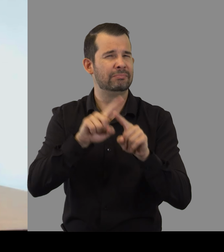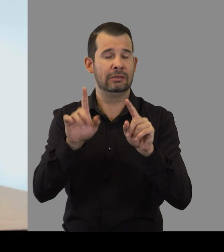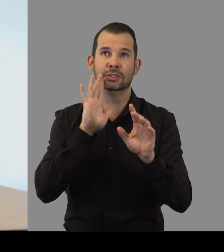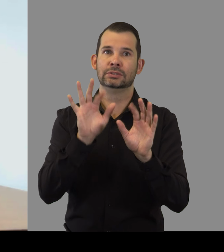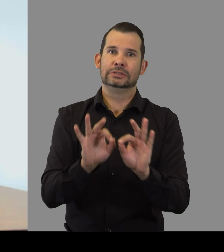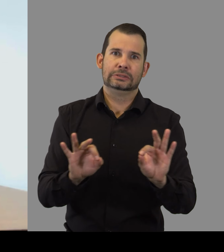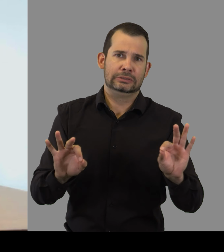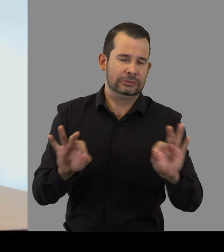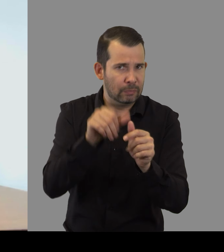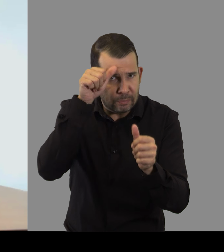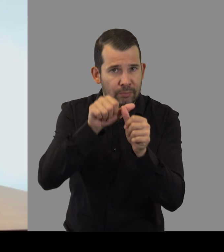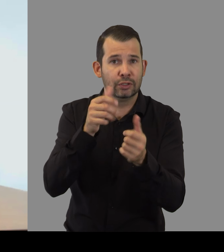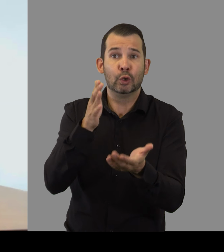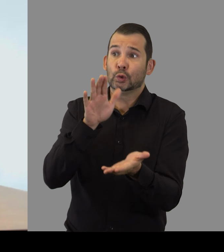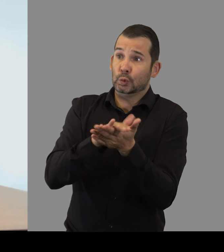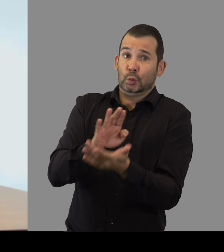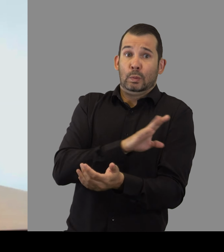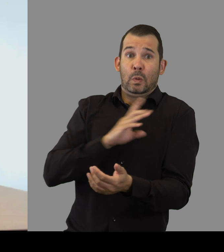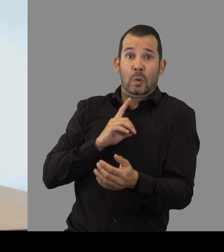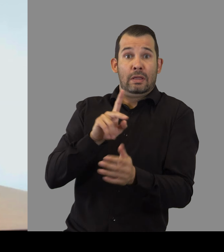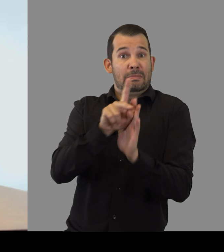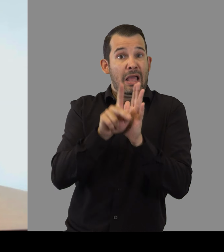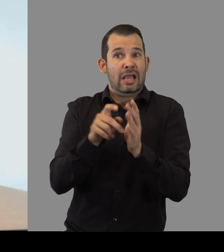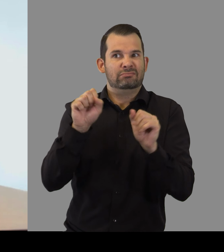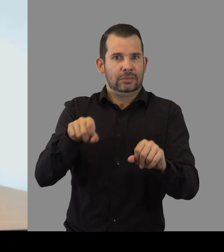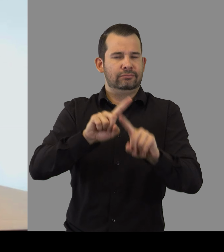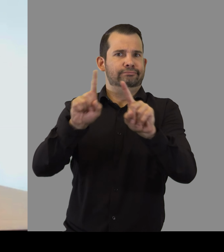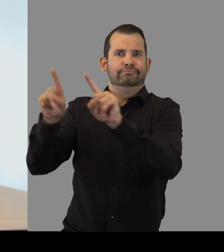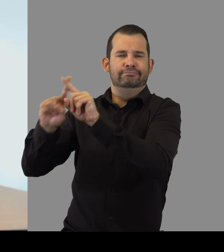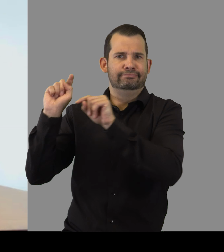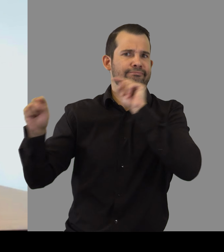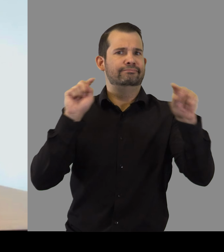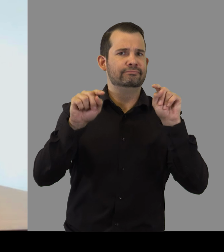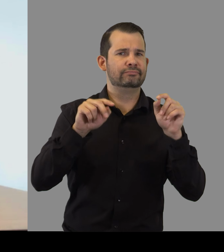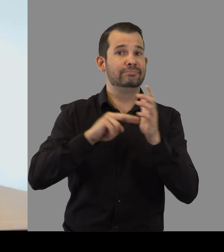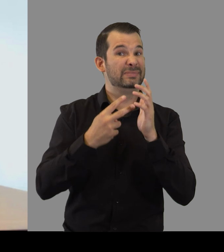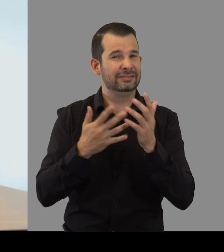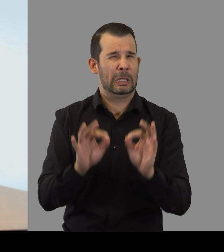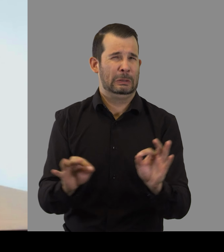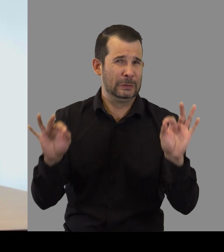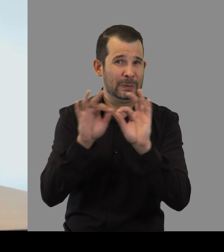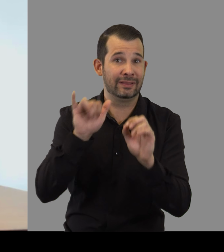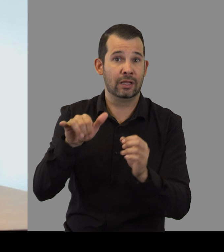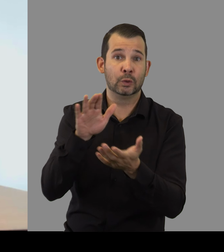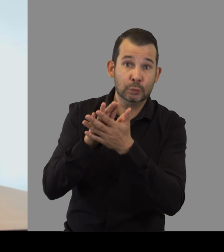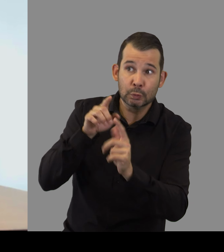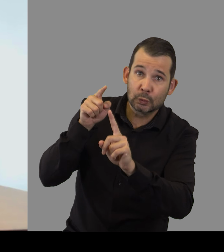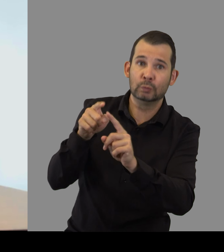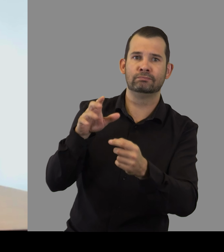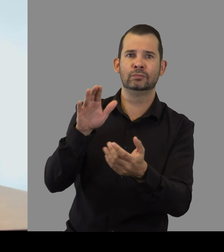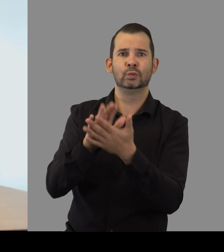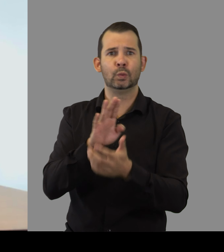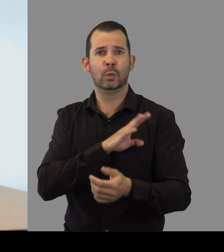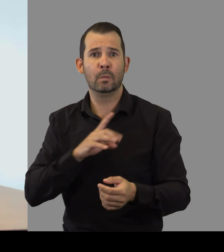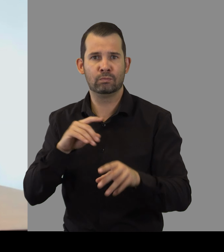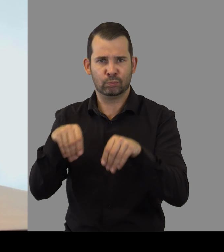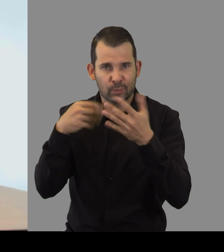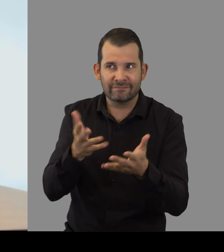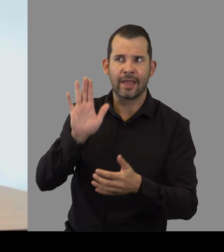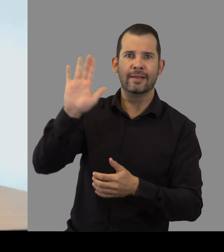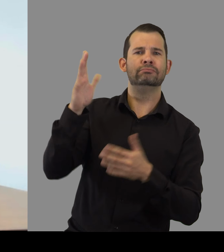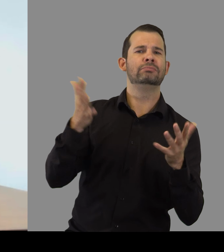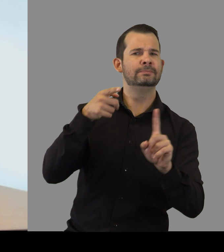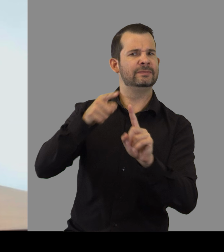but it's so important to remember that school board policies may differ, and therefore it's so important that the school and the school